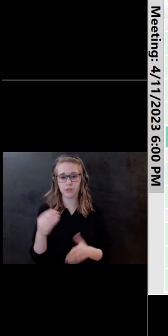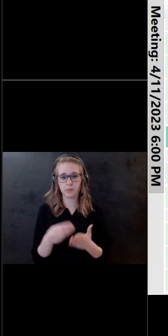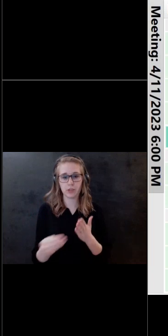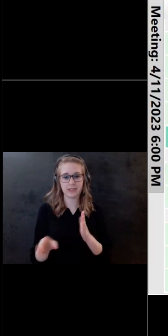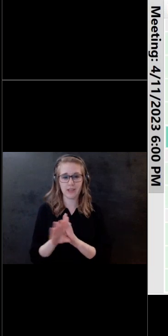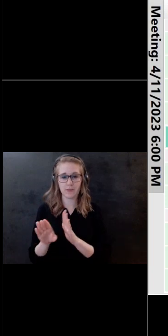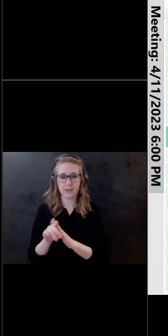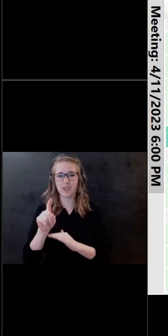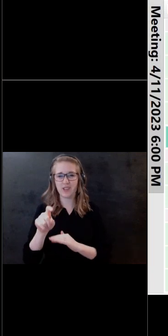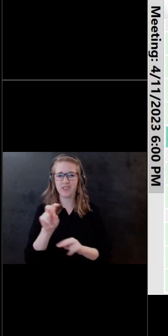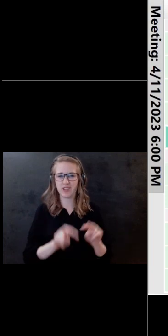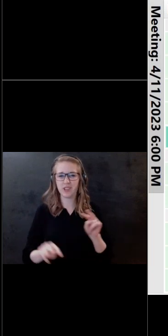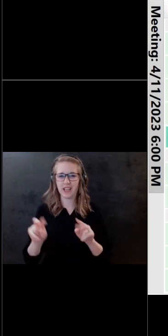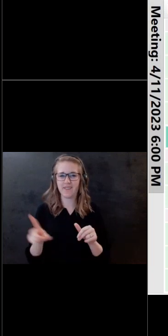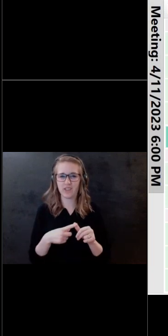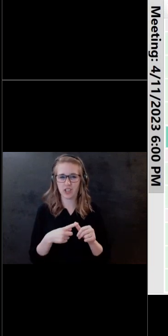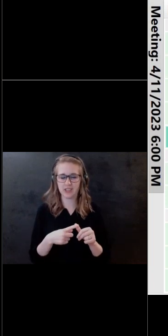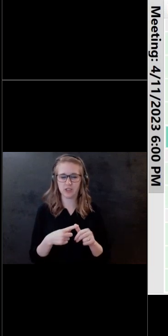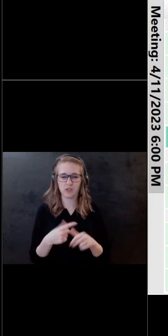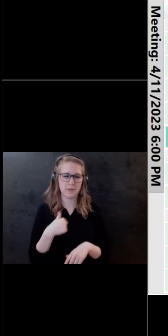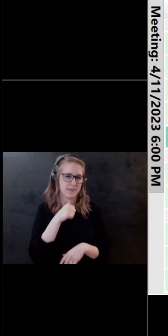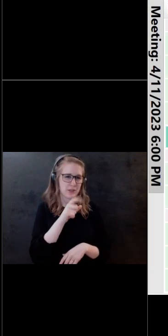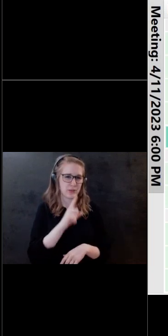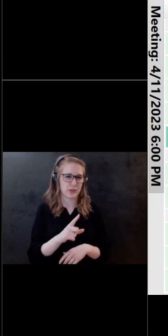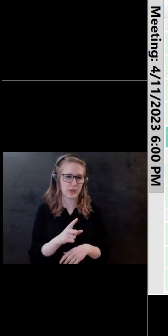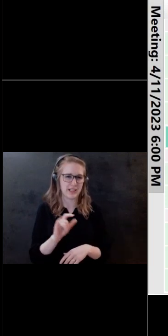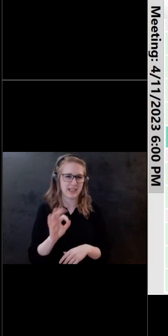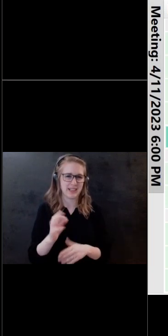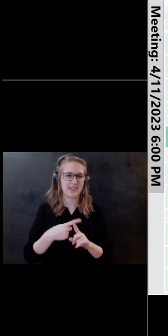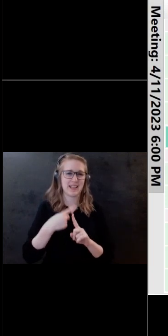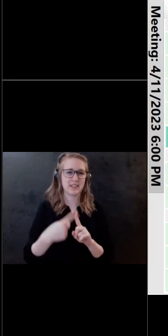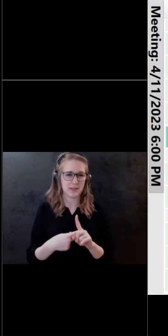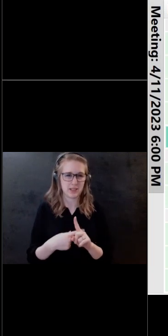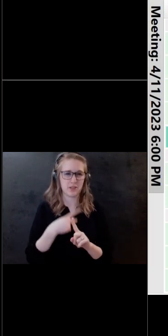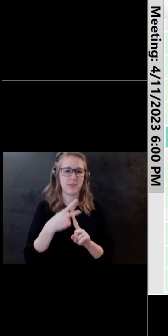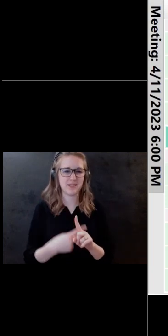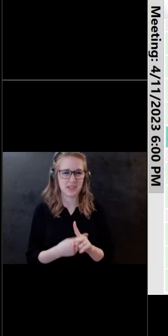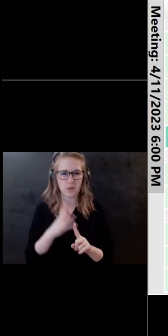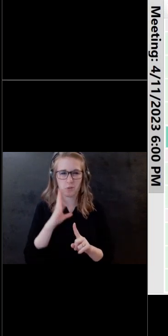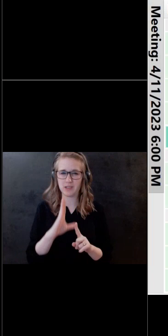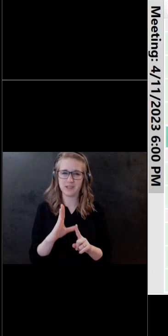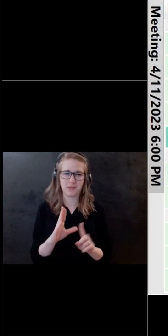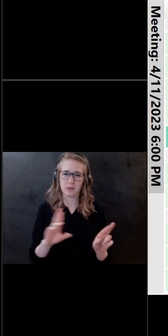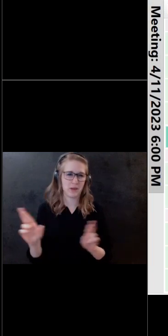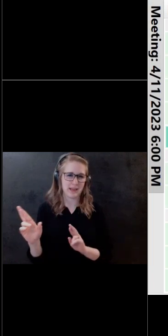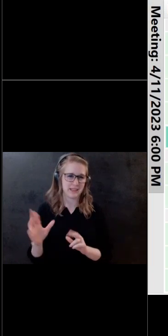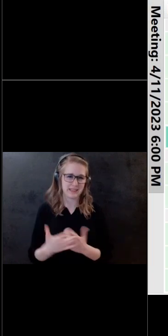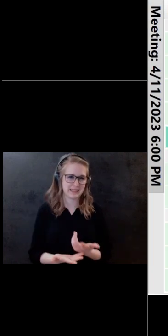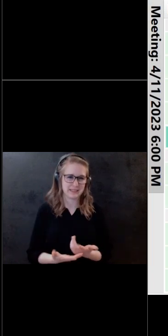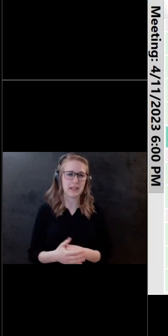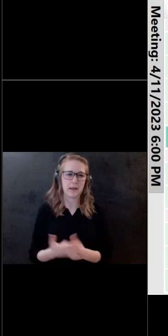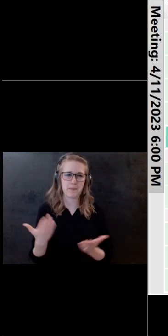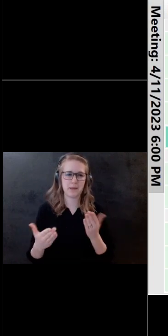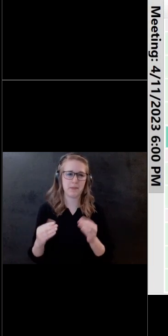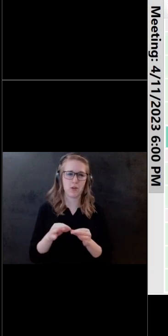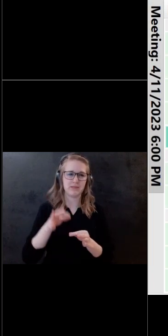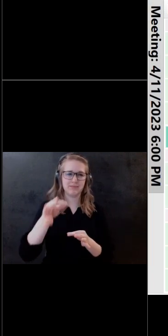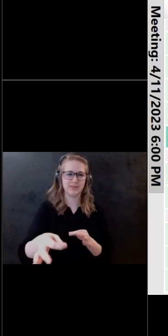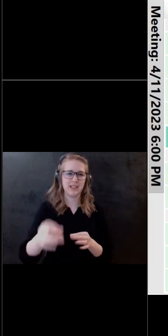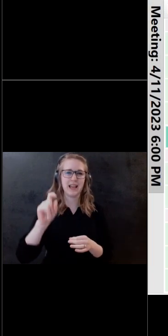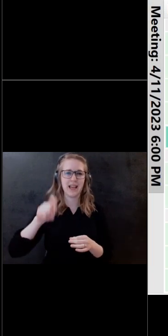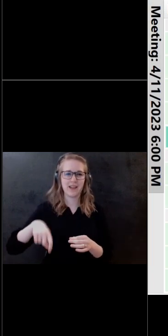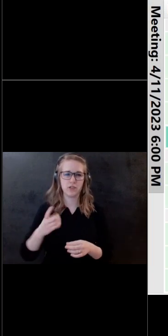have had to look at it first. So I'm not sure if next month and month after would be feasible either, because we would have to draft